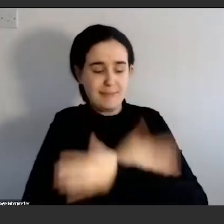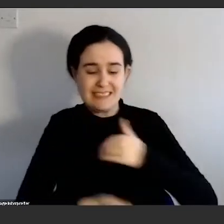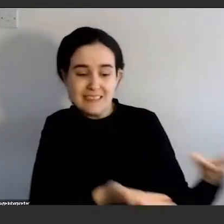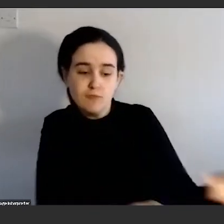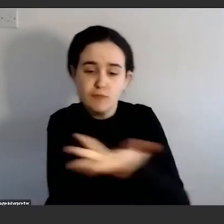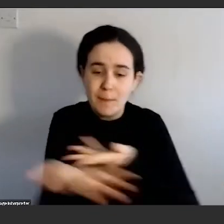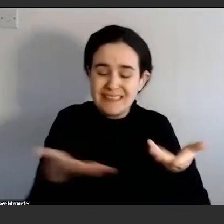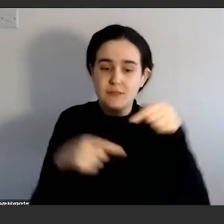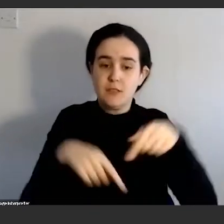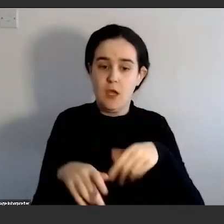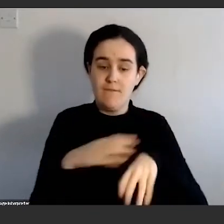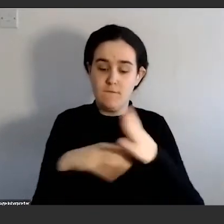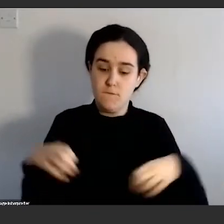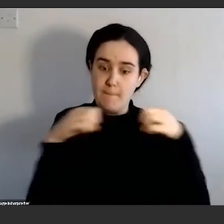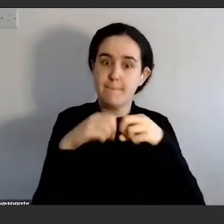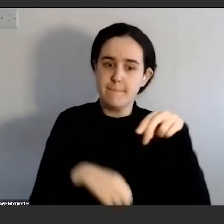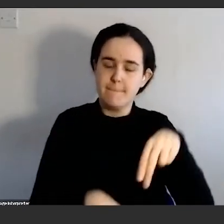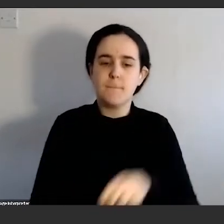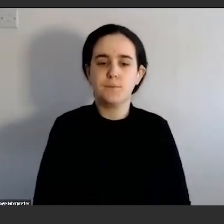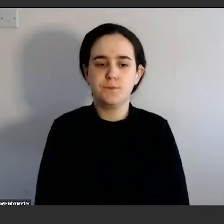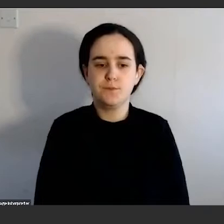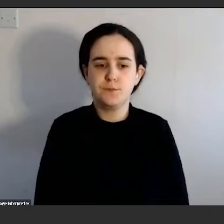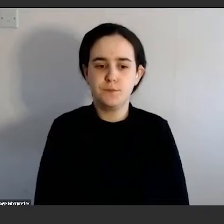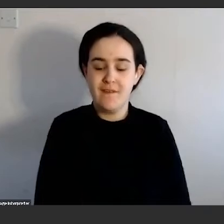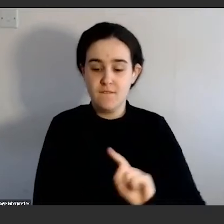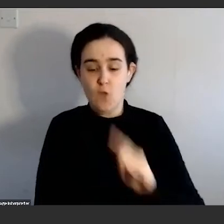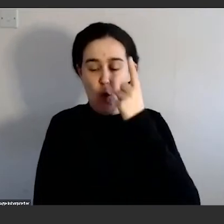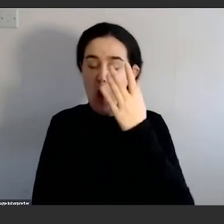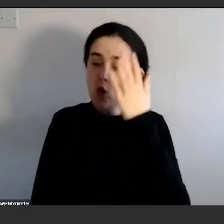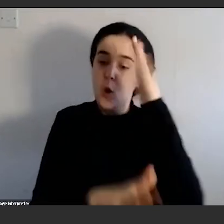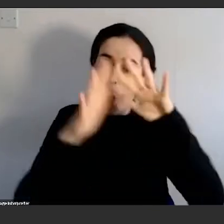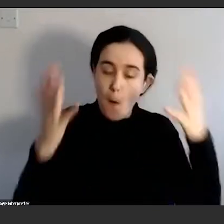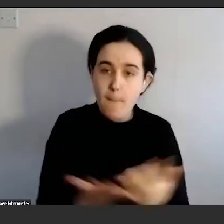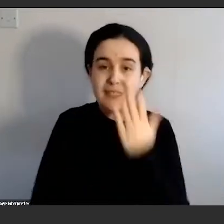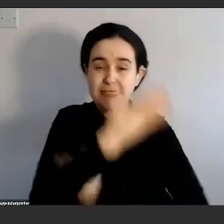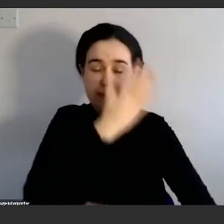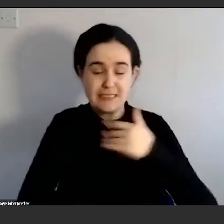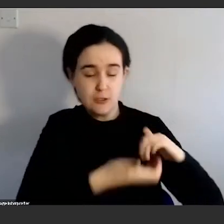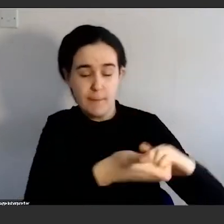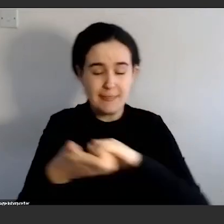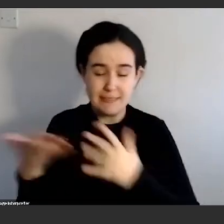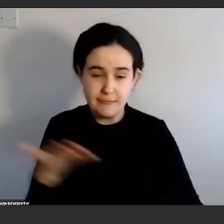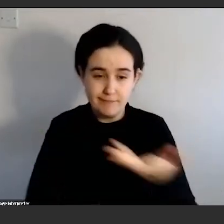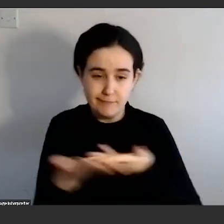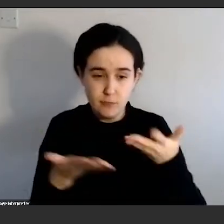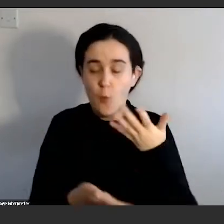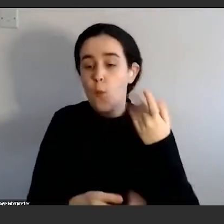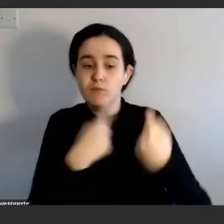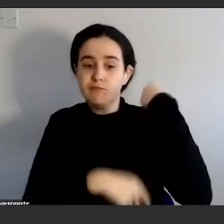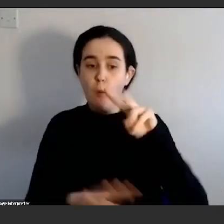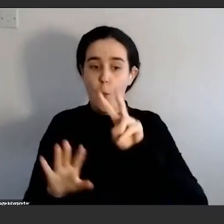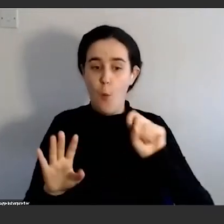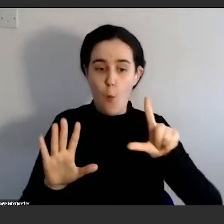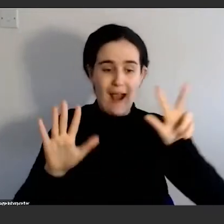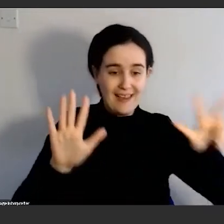first Global Disability Summit in 2018 succeeded in placing the issue of rights-based